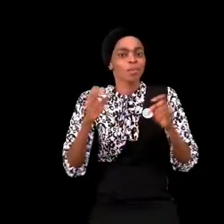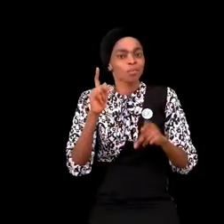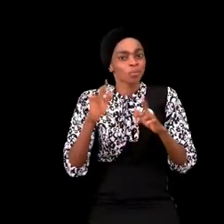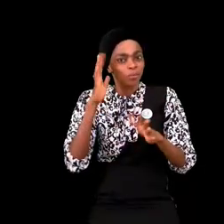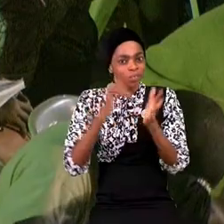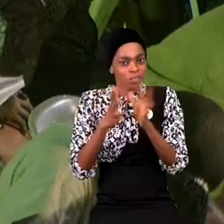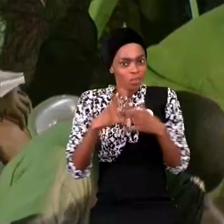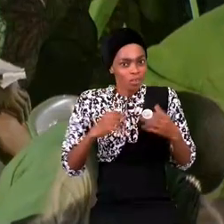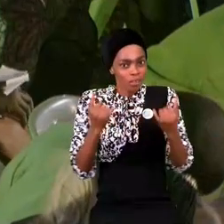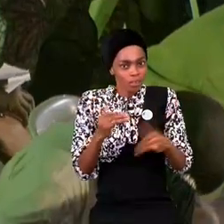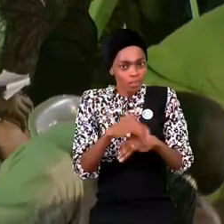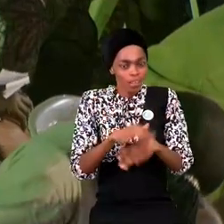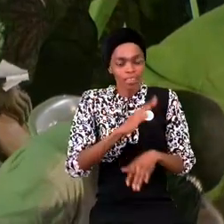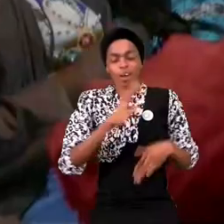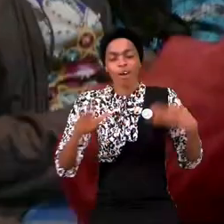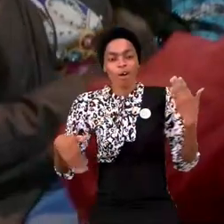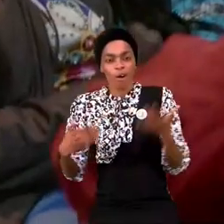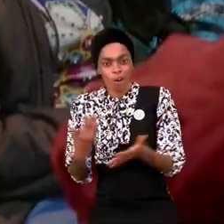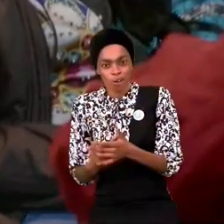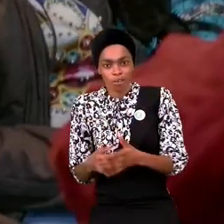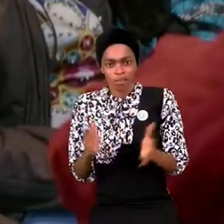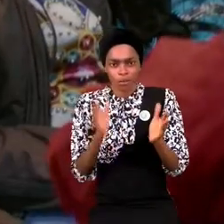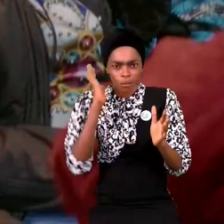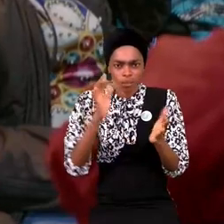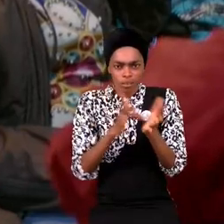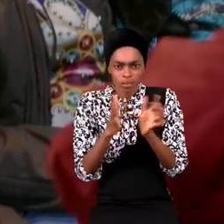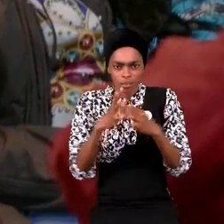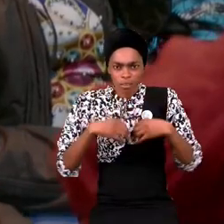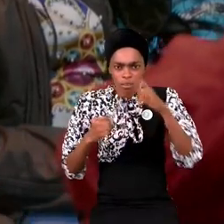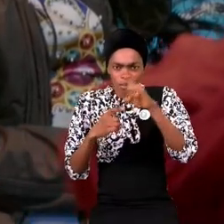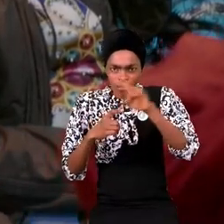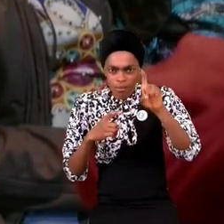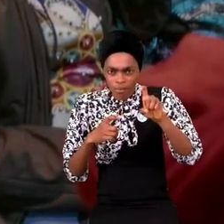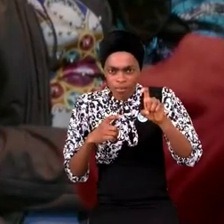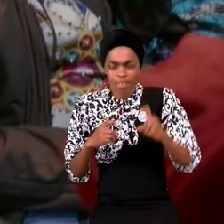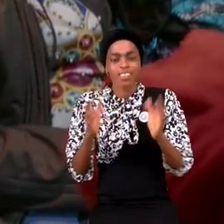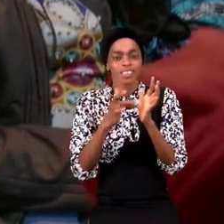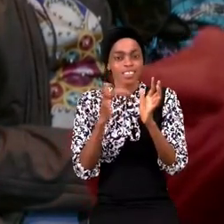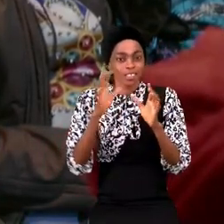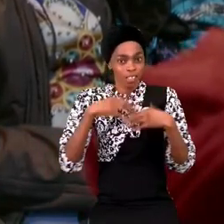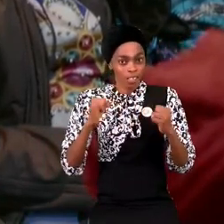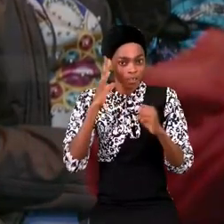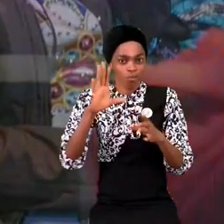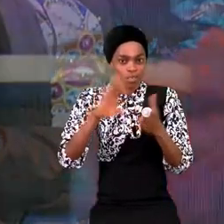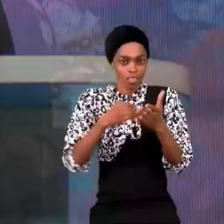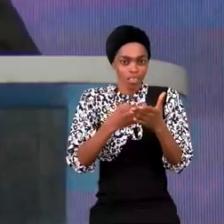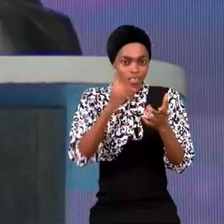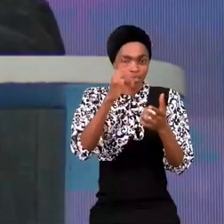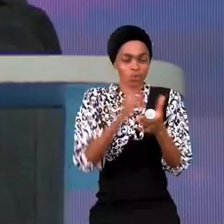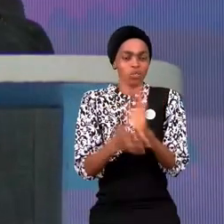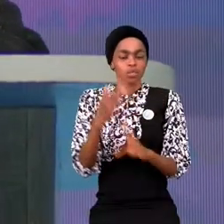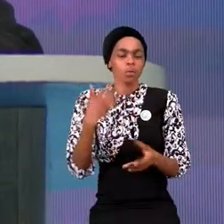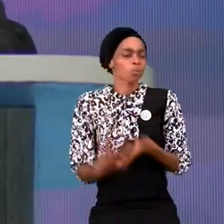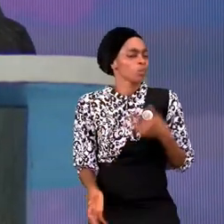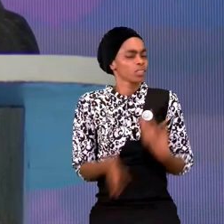Yes. Healing, it will get to you. Yes. Whatever your sickness, whatever your ailment, the disease and